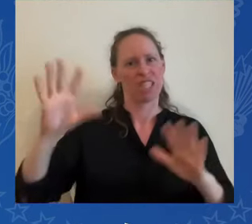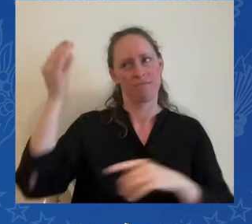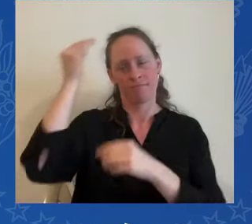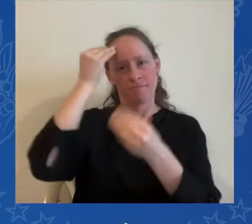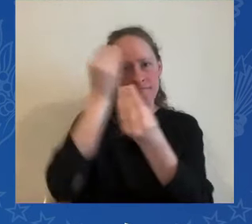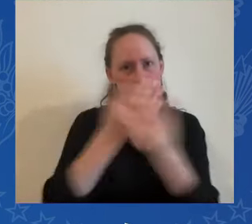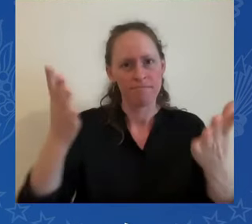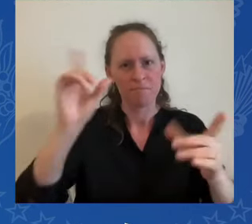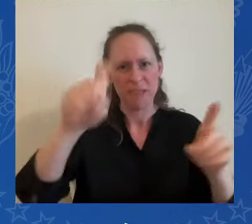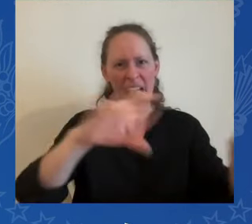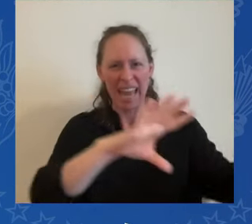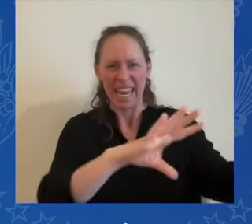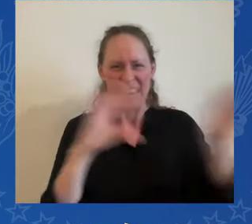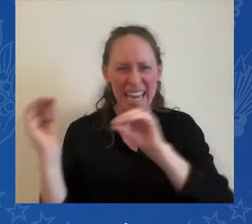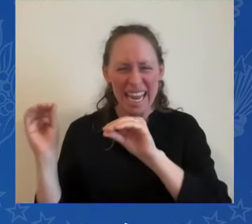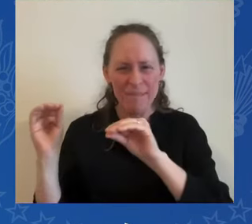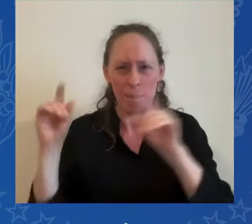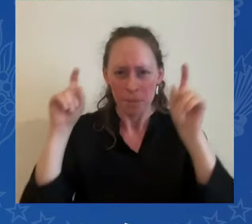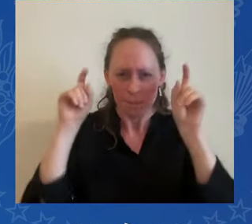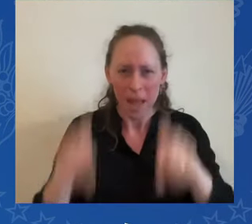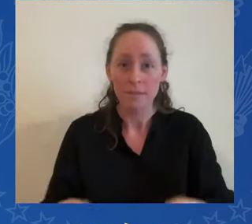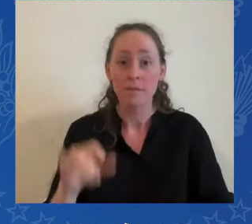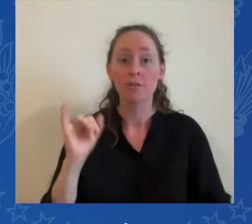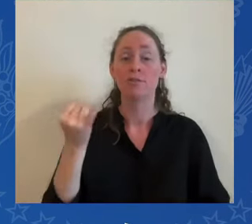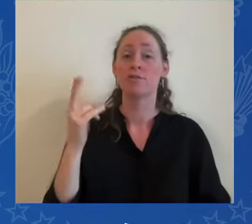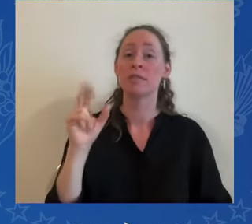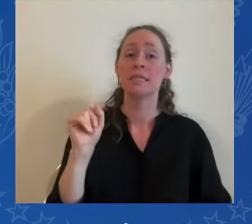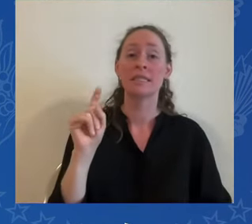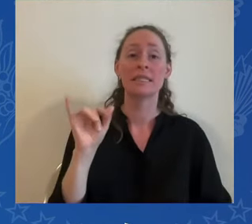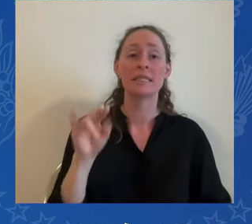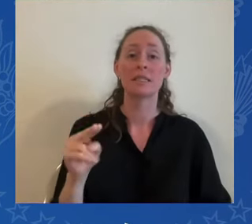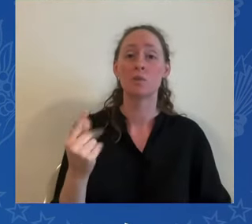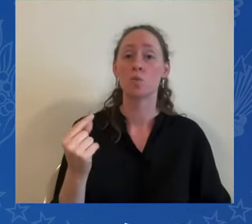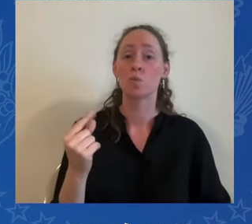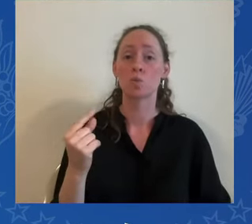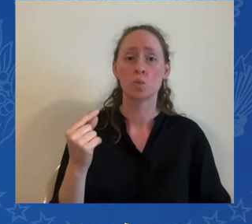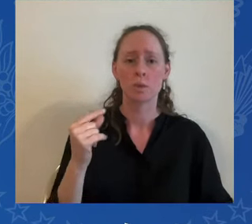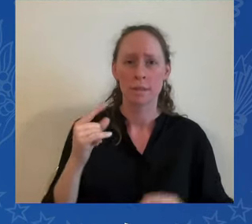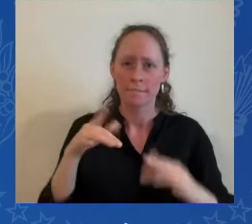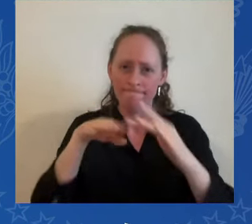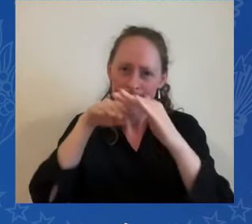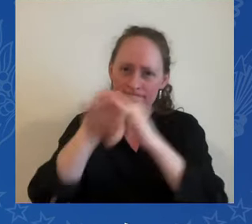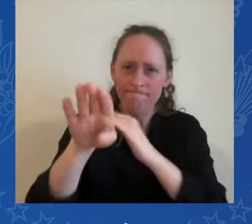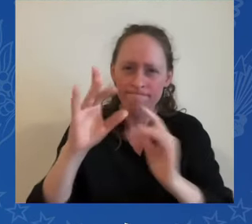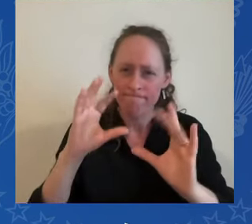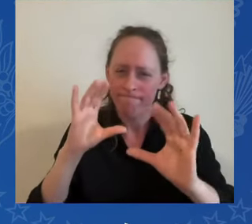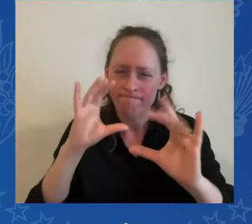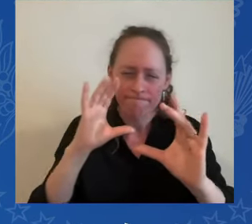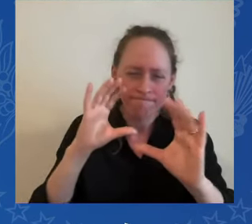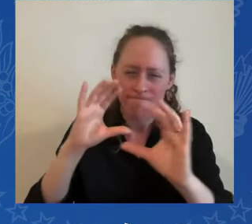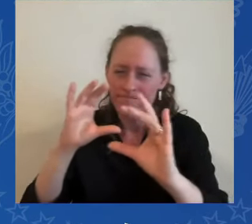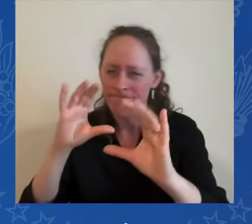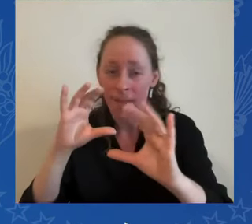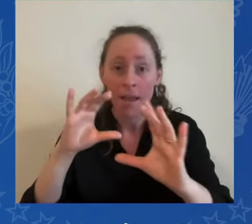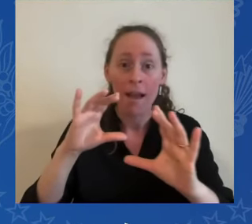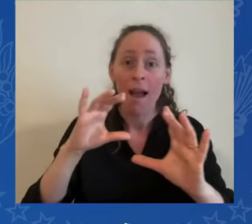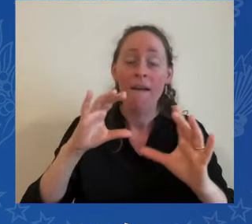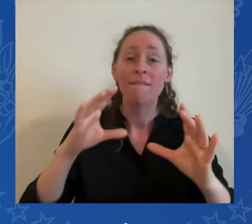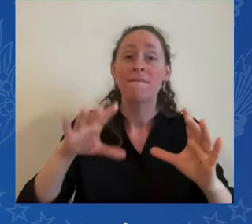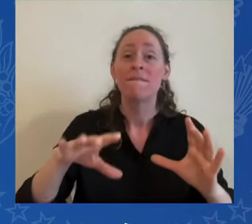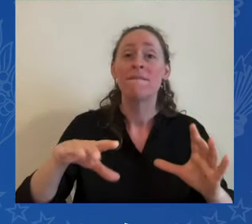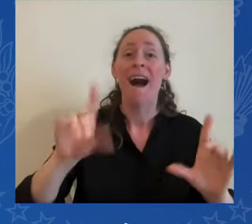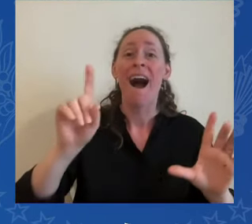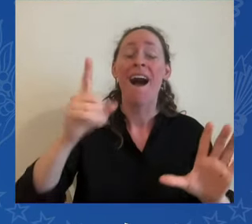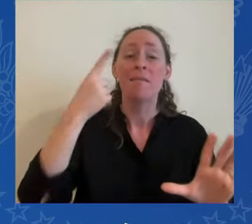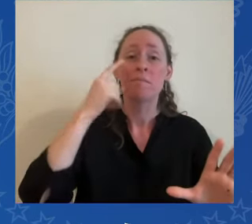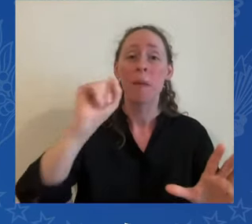crawling through the hall until he found a 5-week-old baby unconscious in his crib. Justin shielded the newborn with his body,